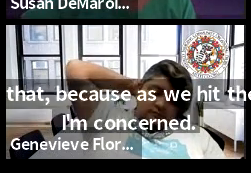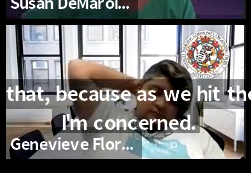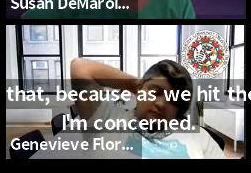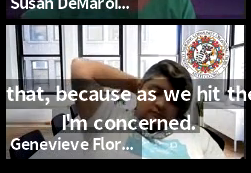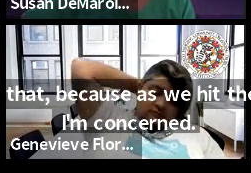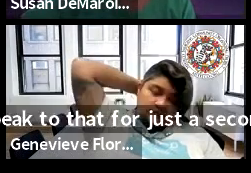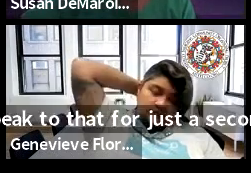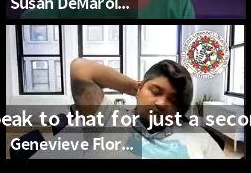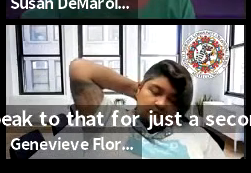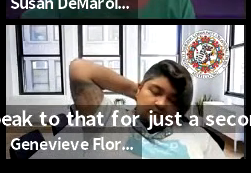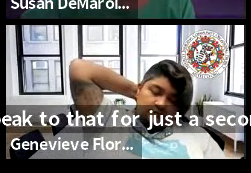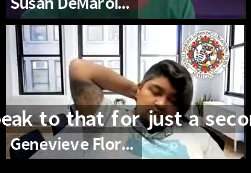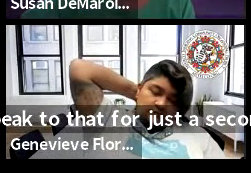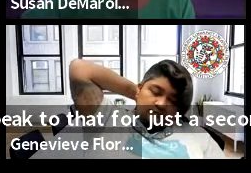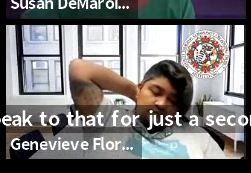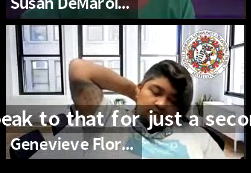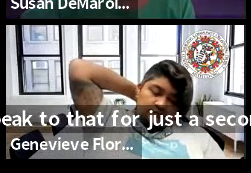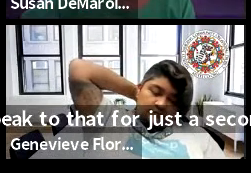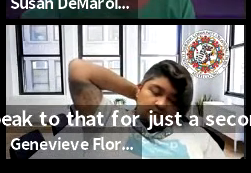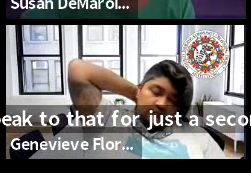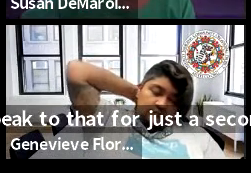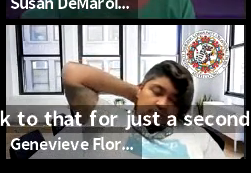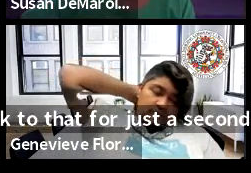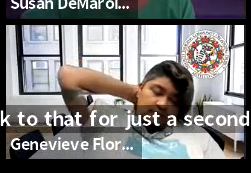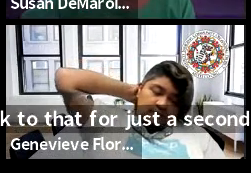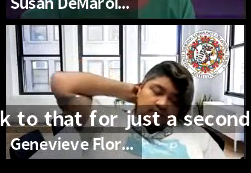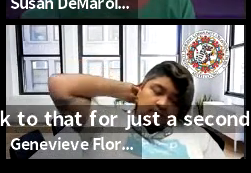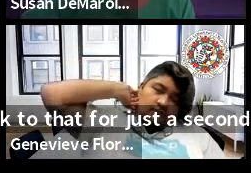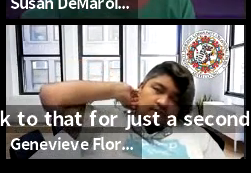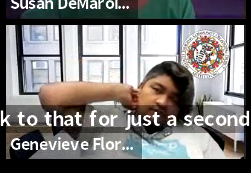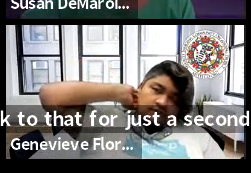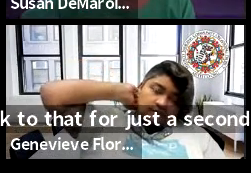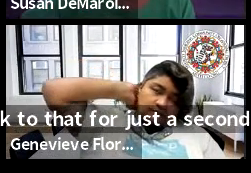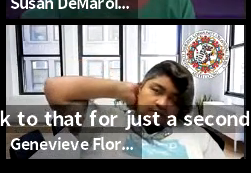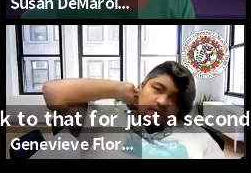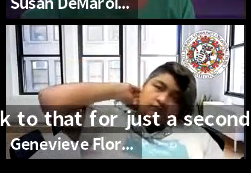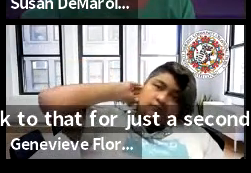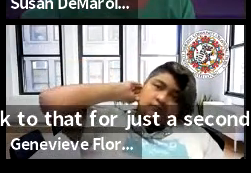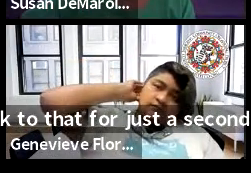second, and I see that Dr. Pond has more to add as well.